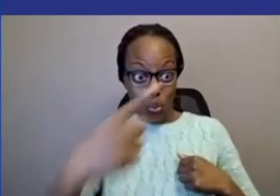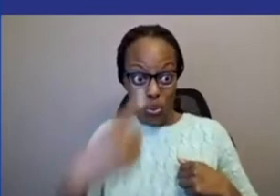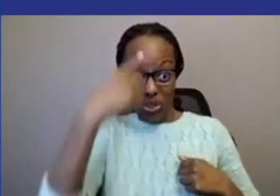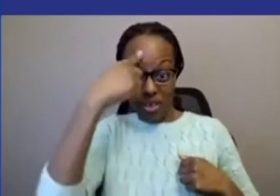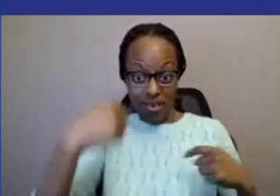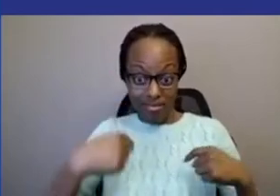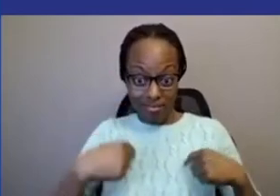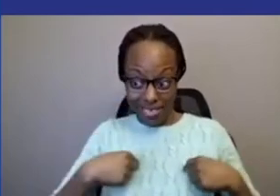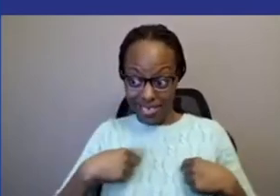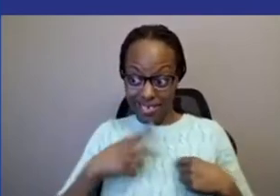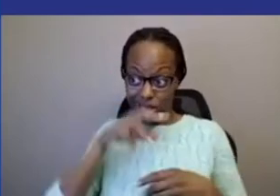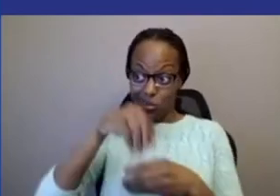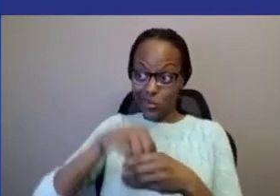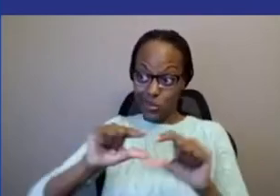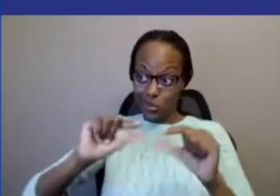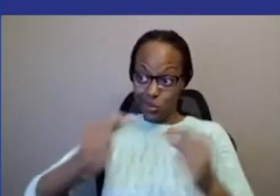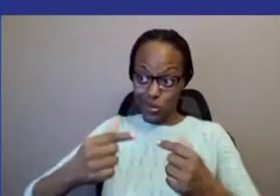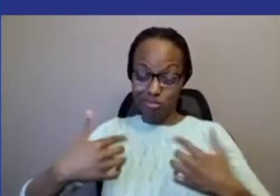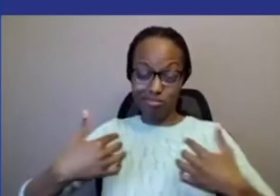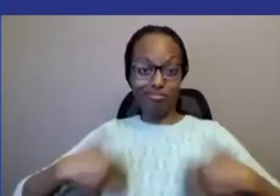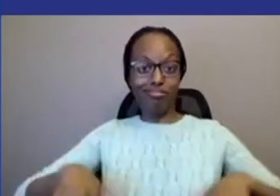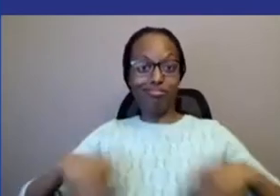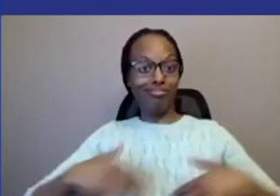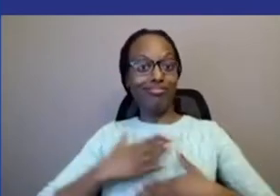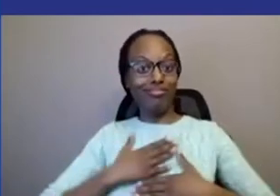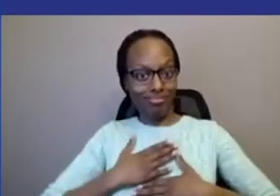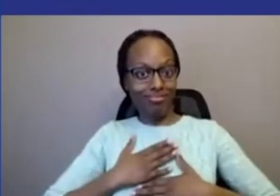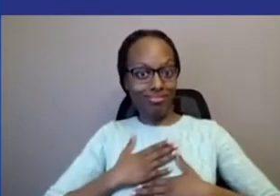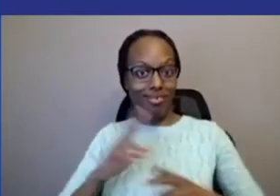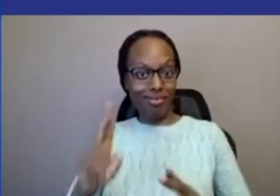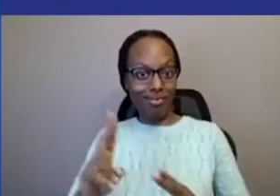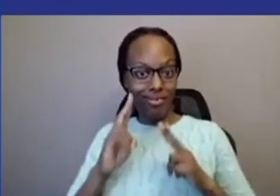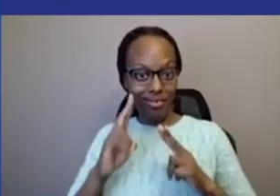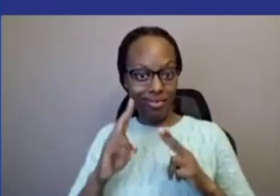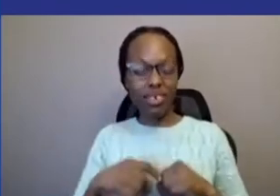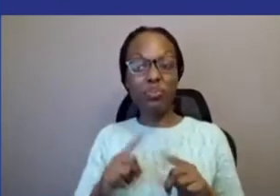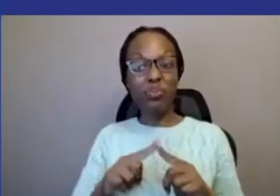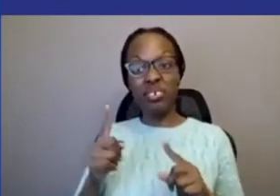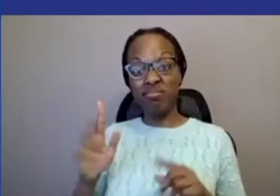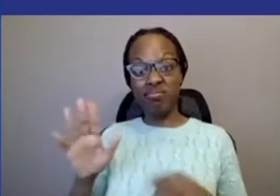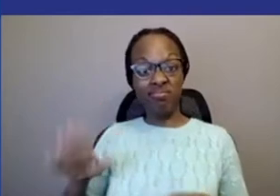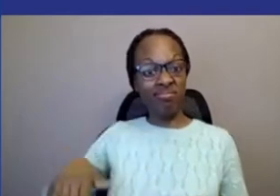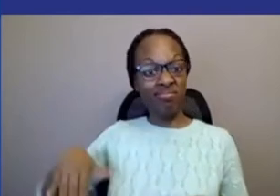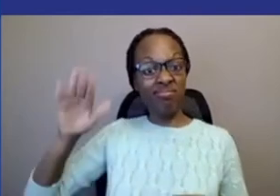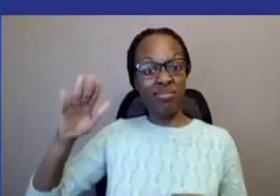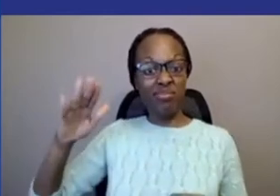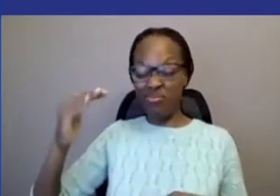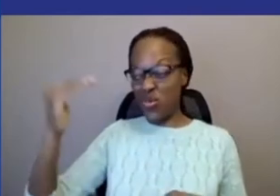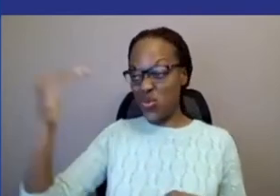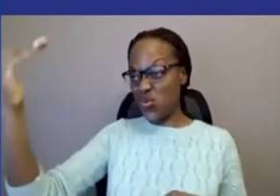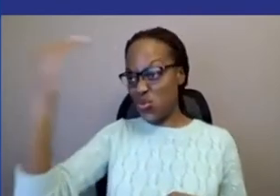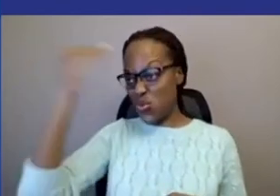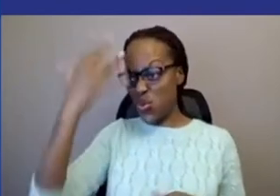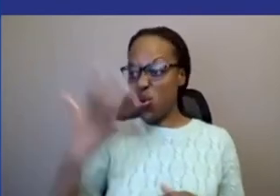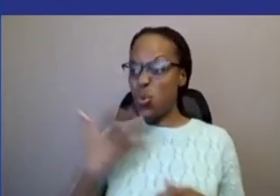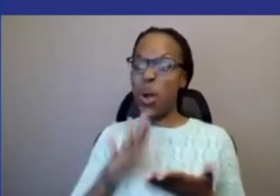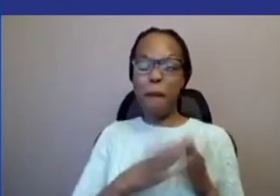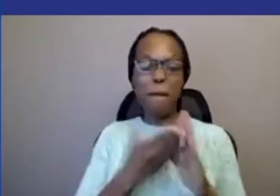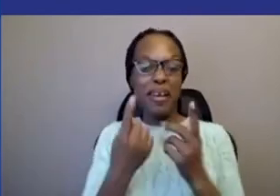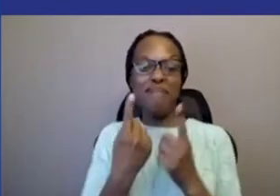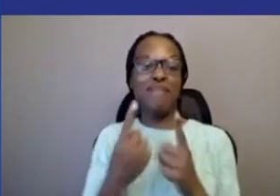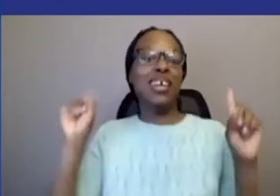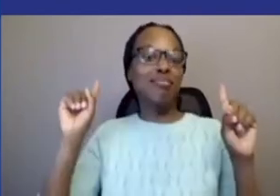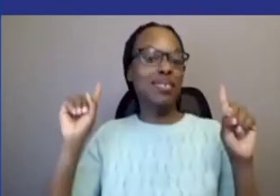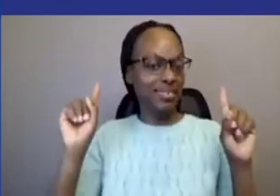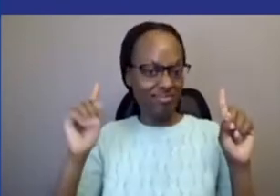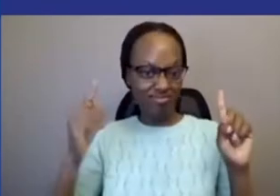this group of people to share my story. So yes, I've known all my life I wanted to be famous, or when I made that change or that transition,